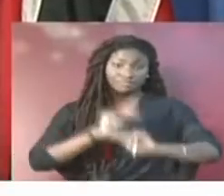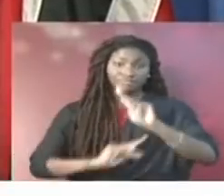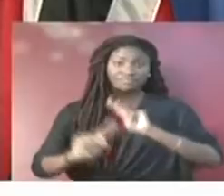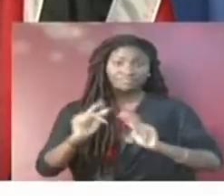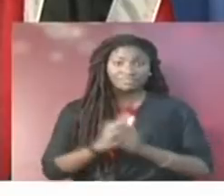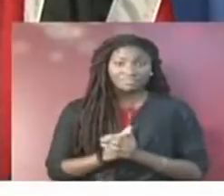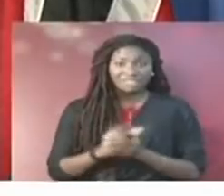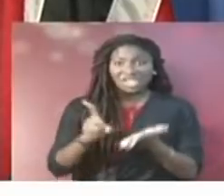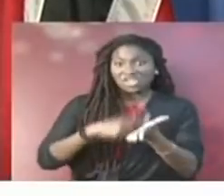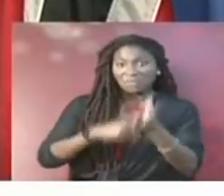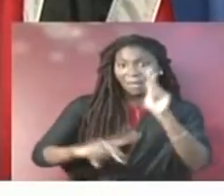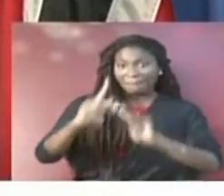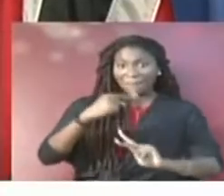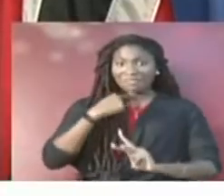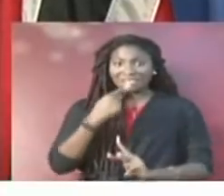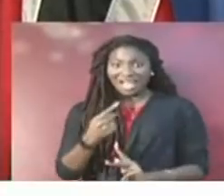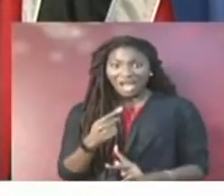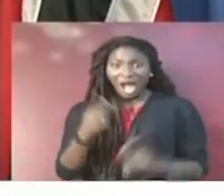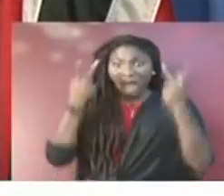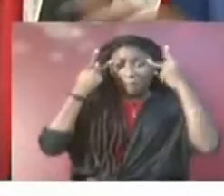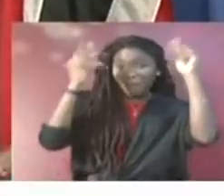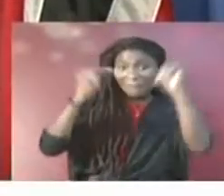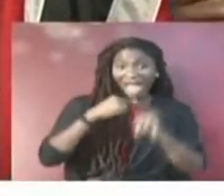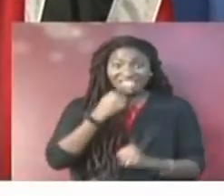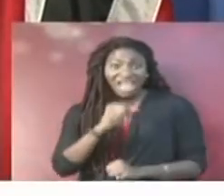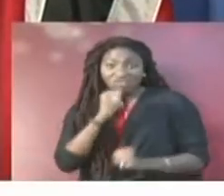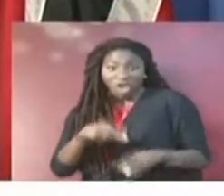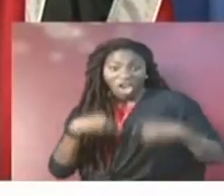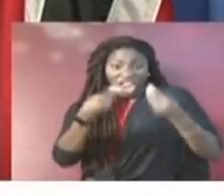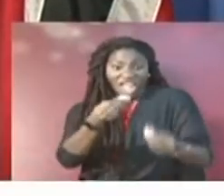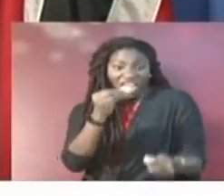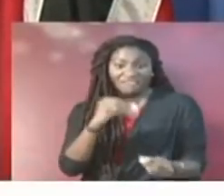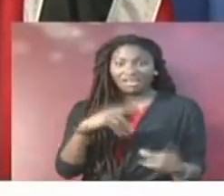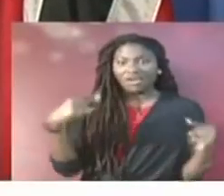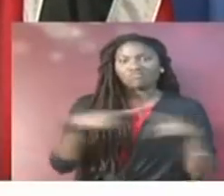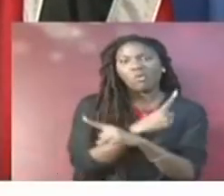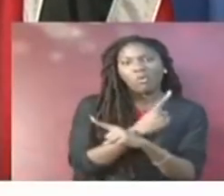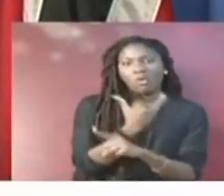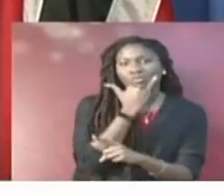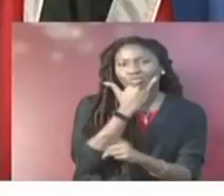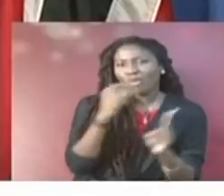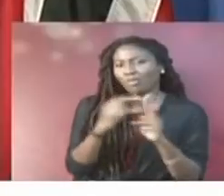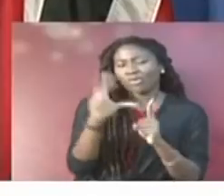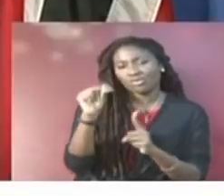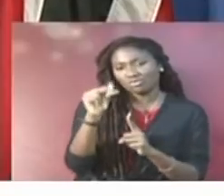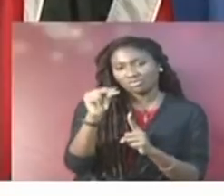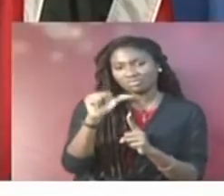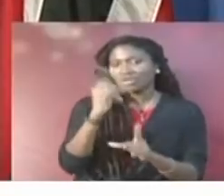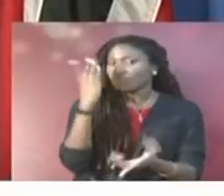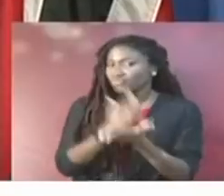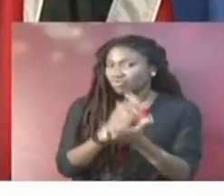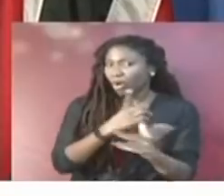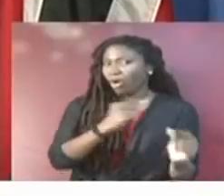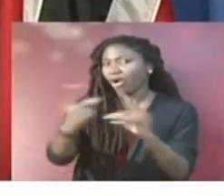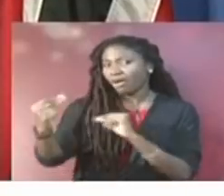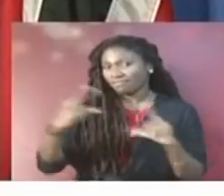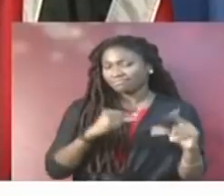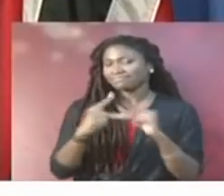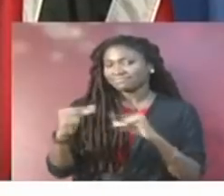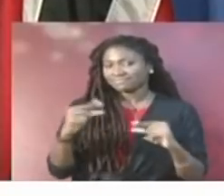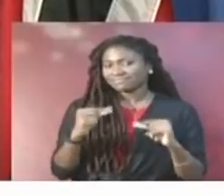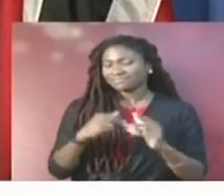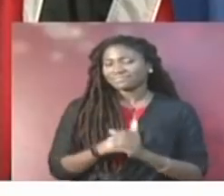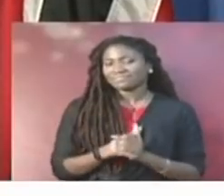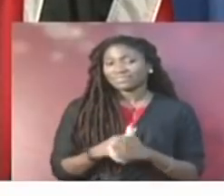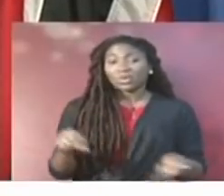say, all have nothing to get. If all get in trouble. Not all unions, we are all in this trouble. And